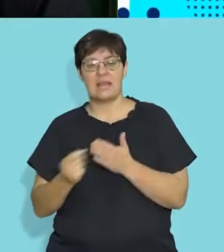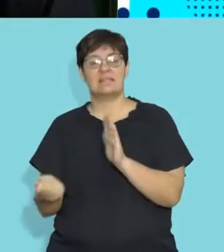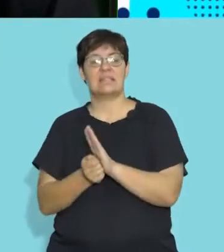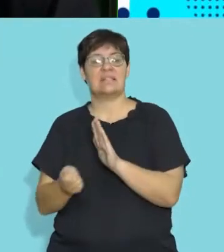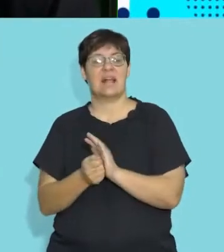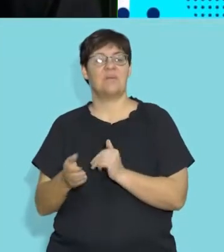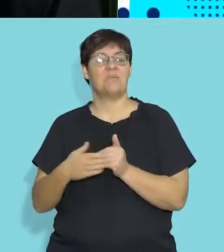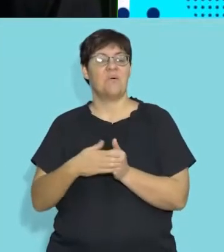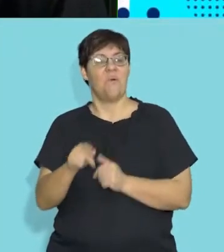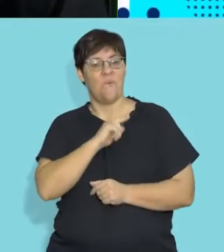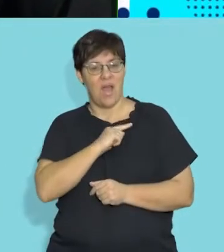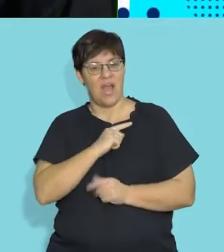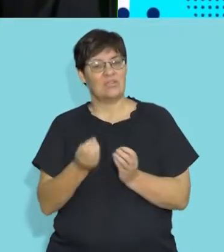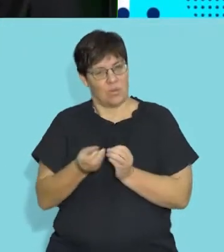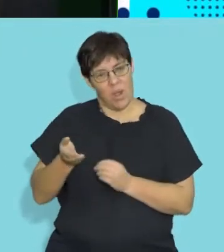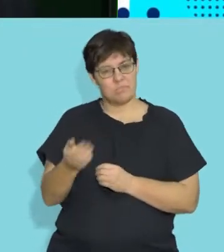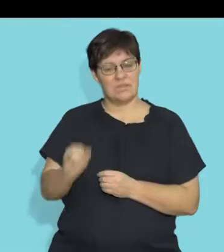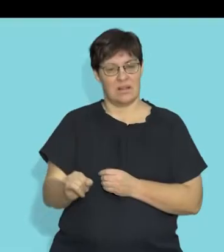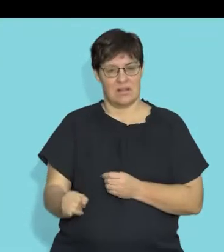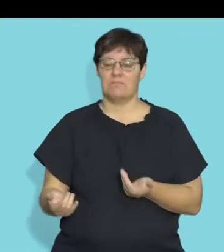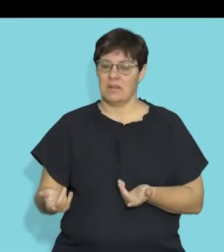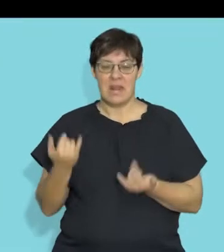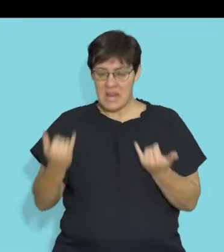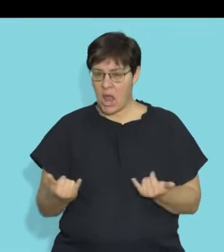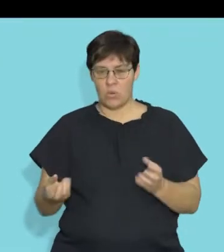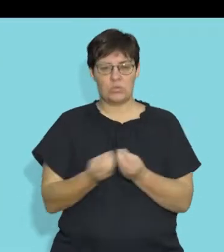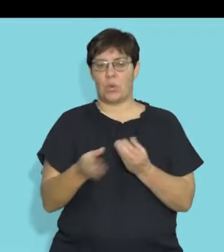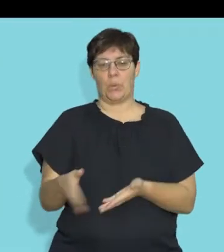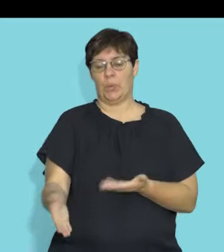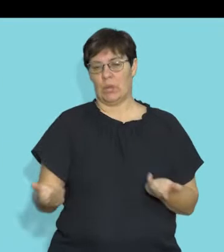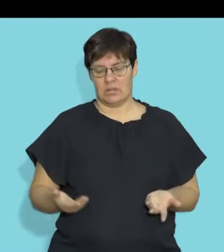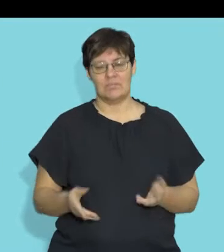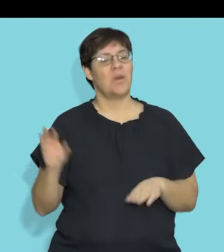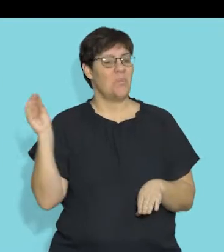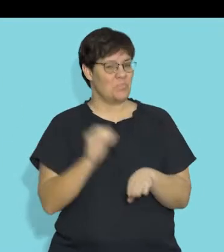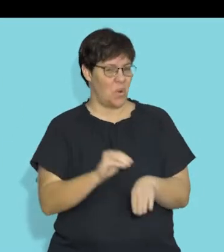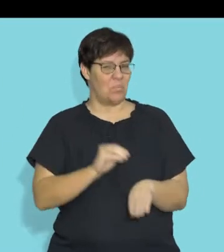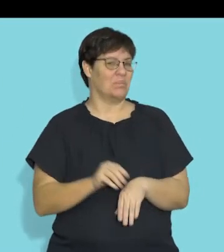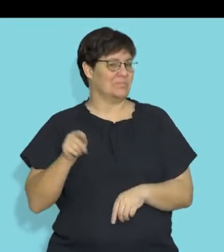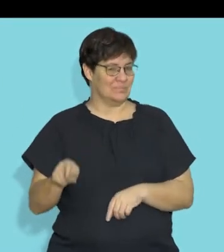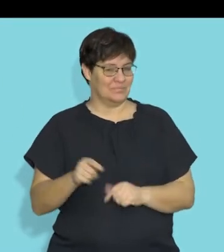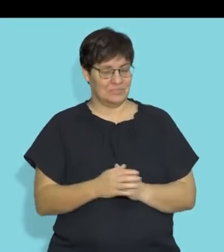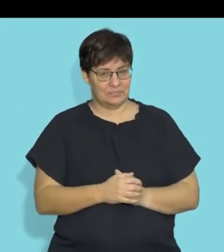your sales. Therefore, this is a serious problem for this branch here.